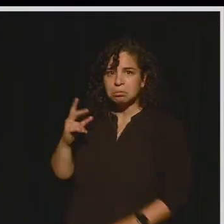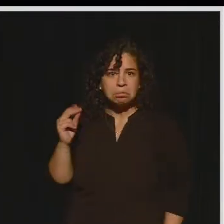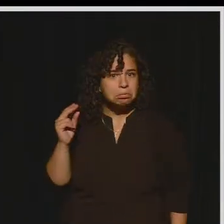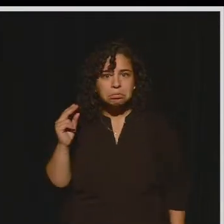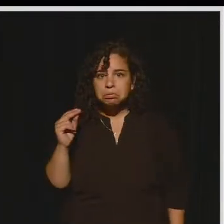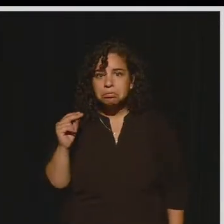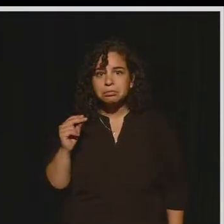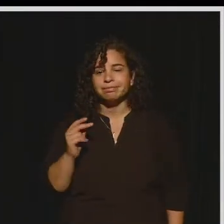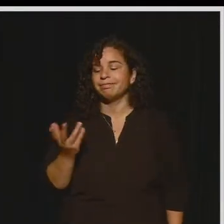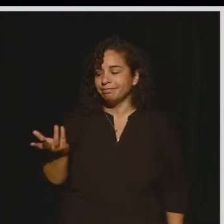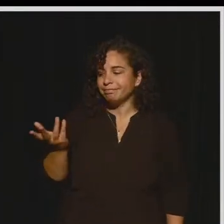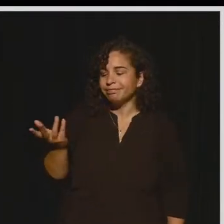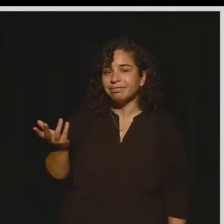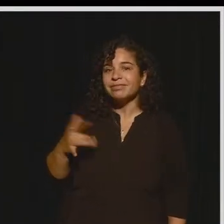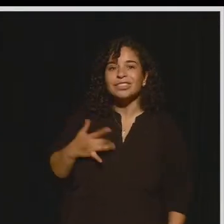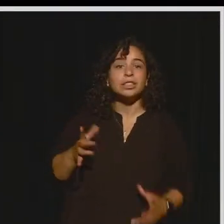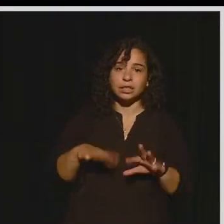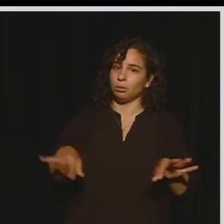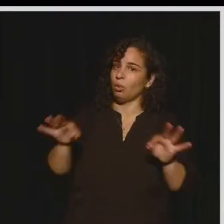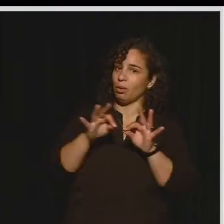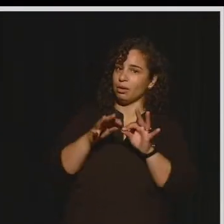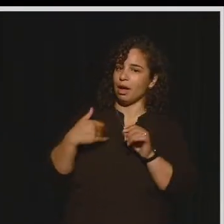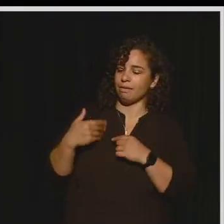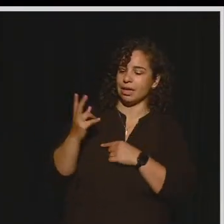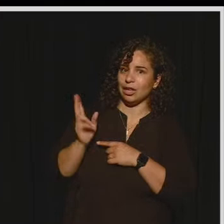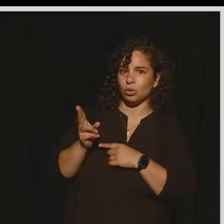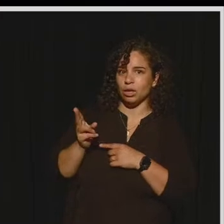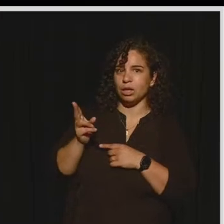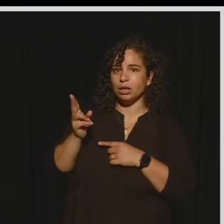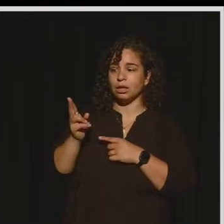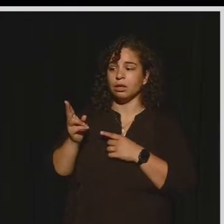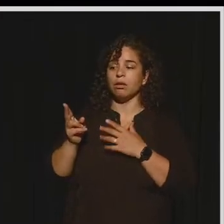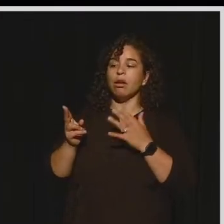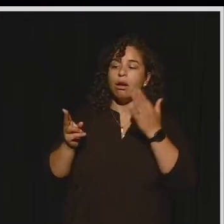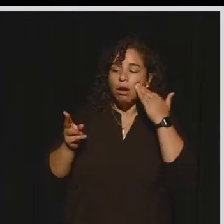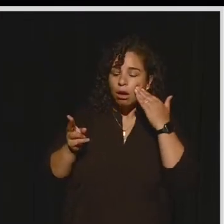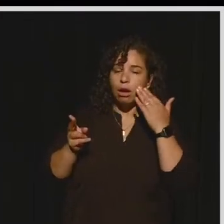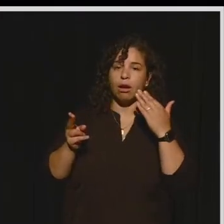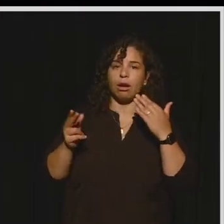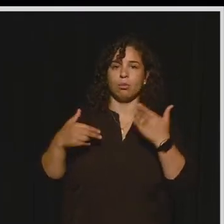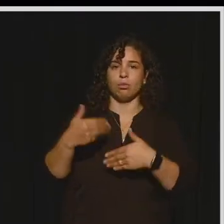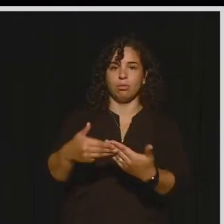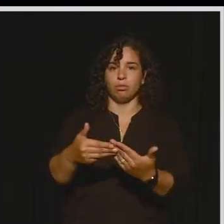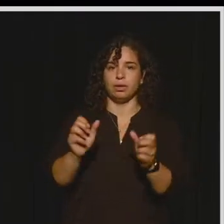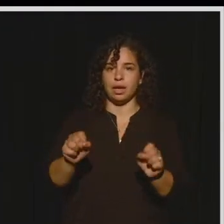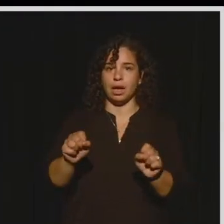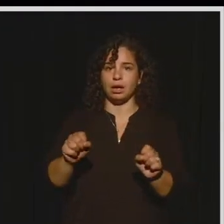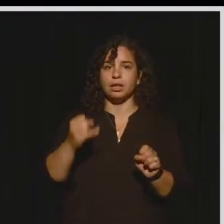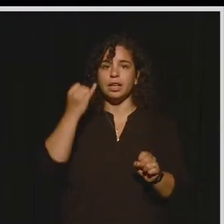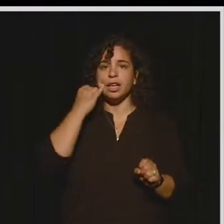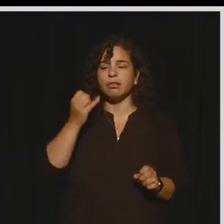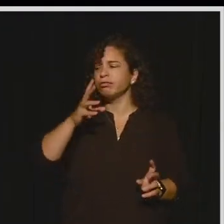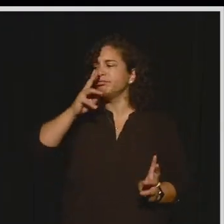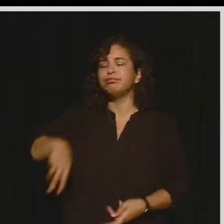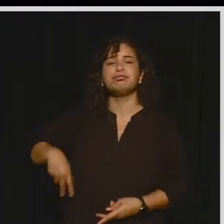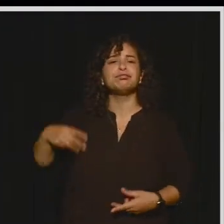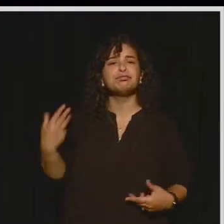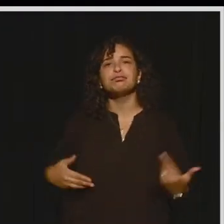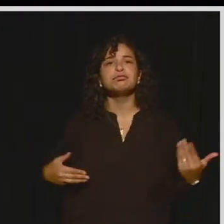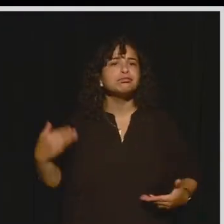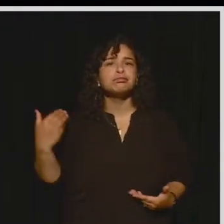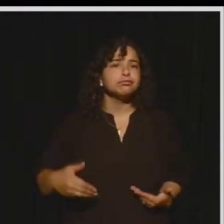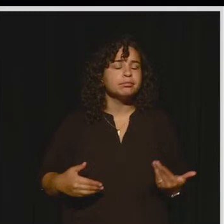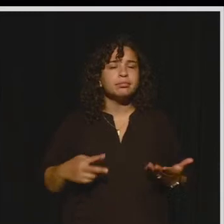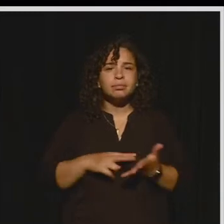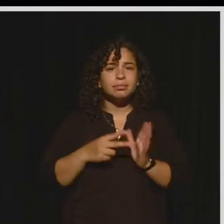important to have that history to be able to move forward. Because if you don't recognize the history and the process of getting there, then